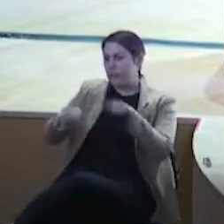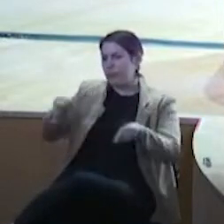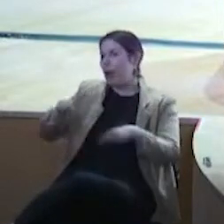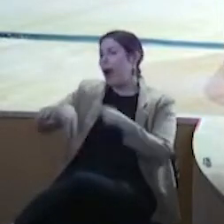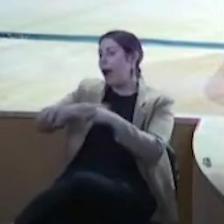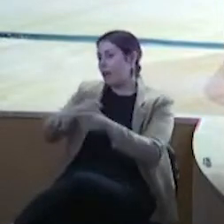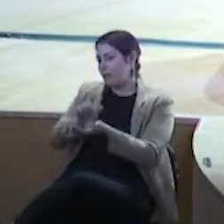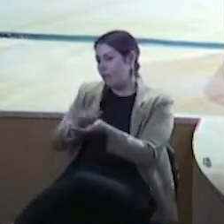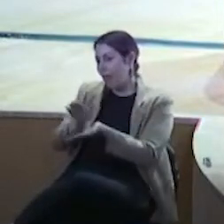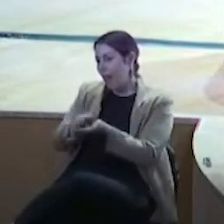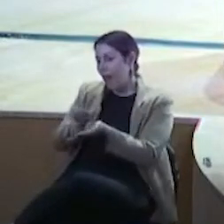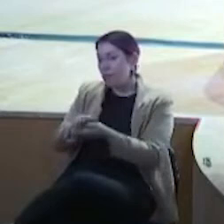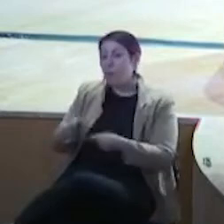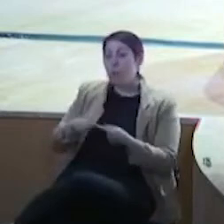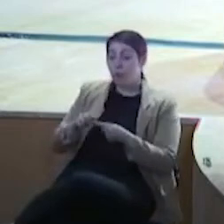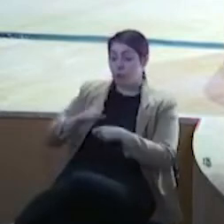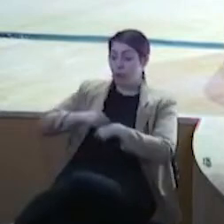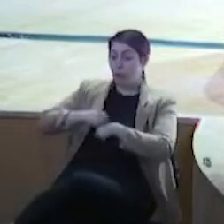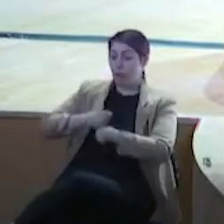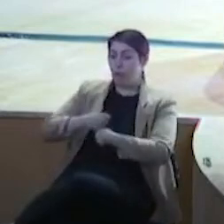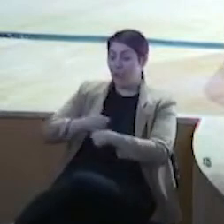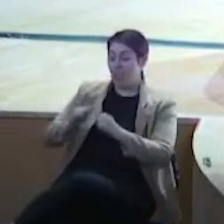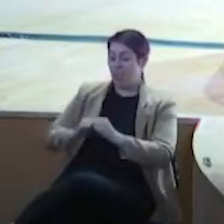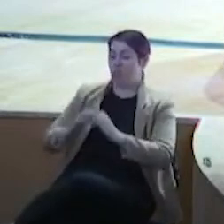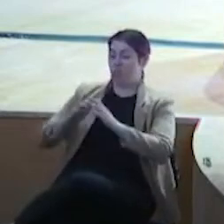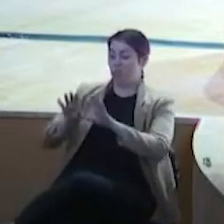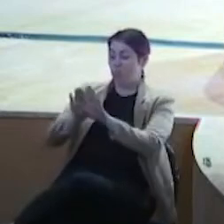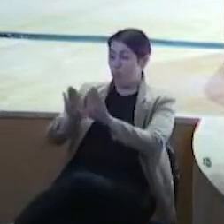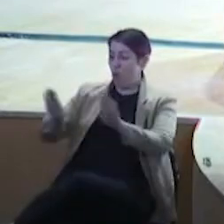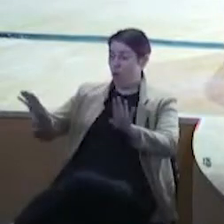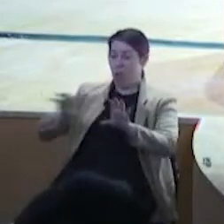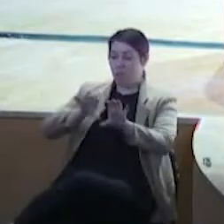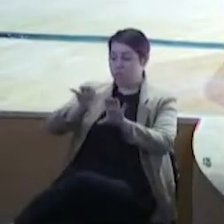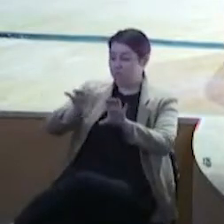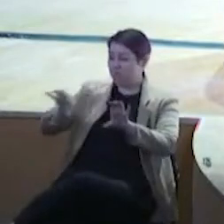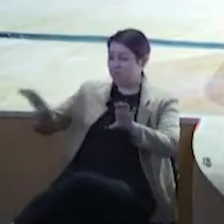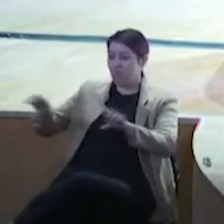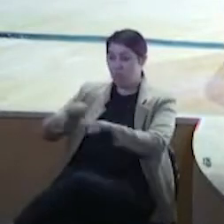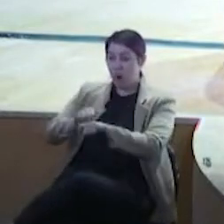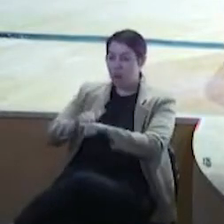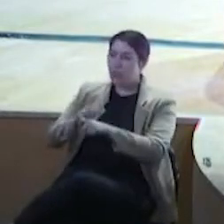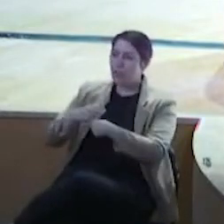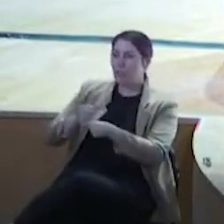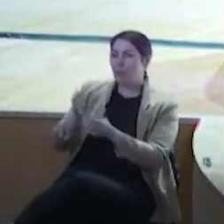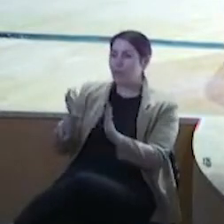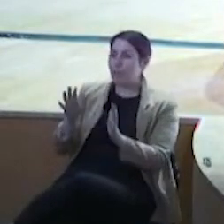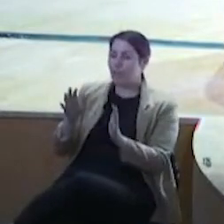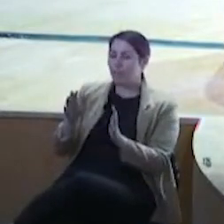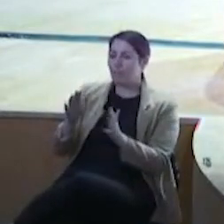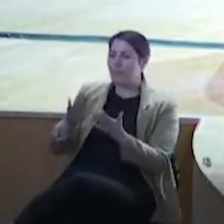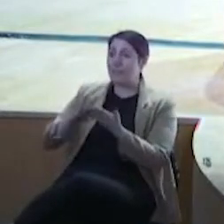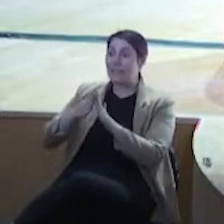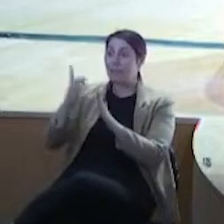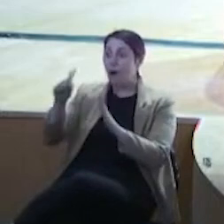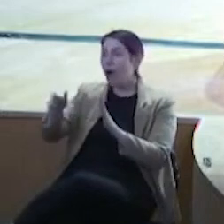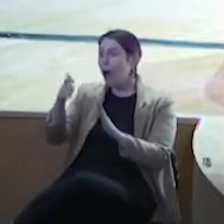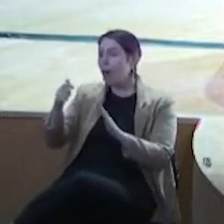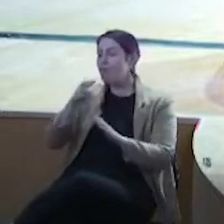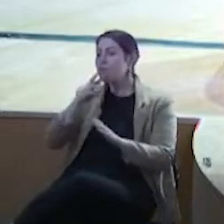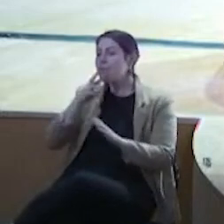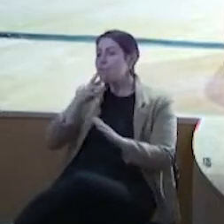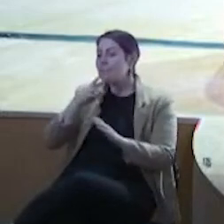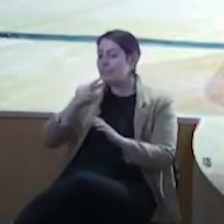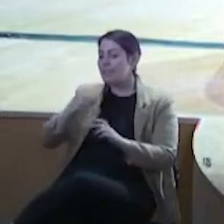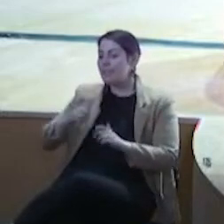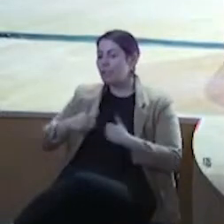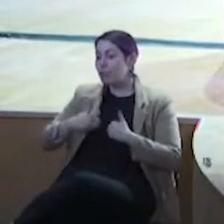Once we create the rock wall itself, it creates a bit of a metropolitan city for other sea life that comes close. So